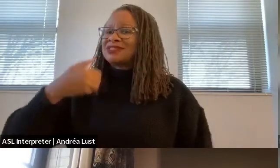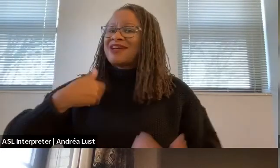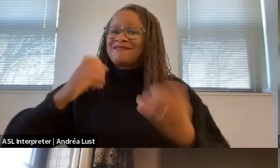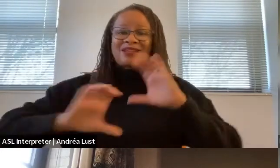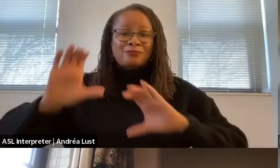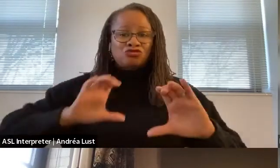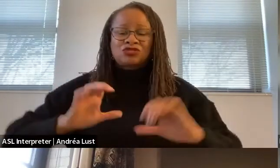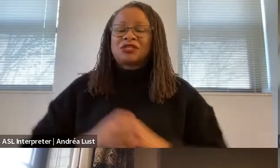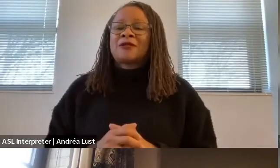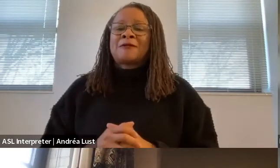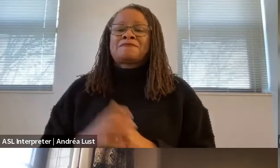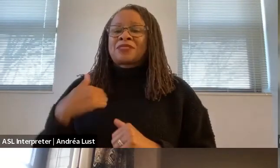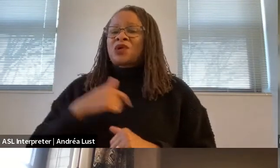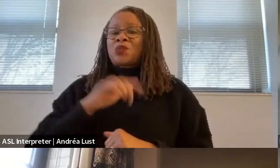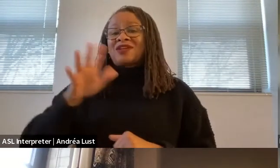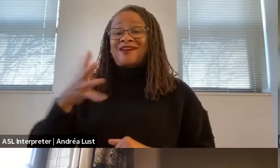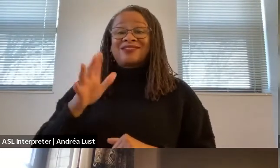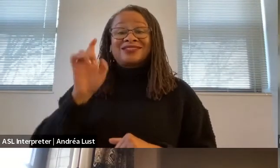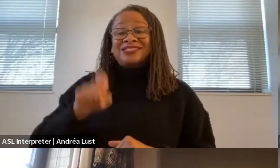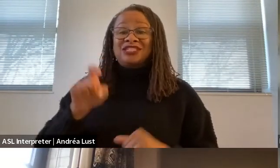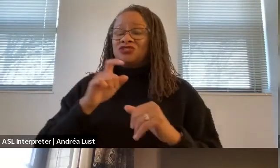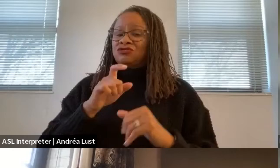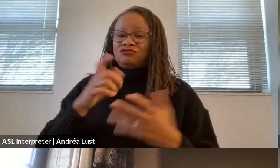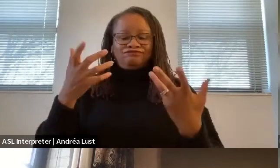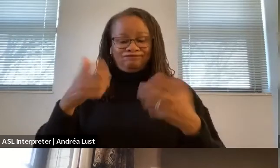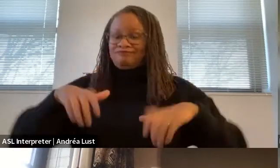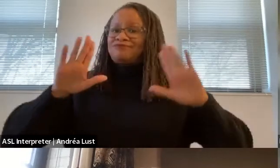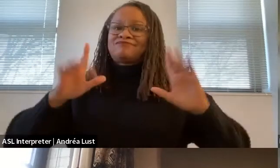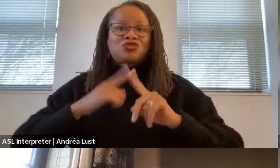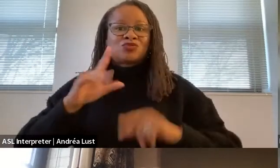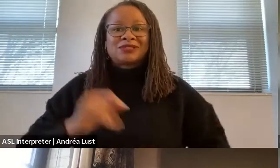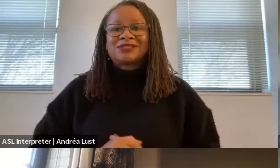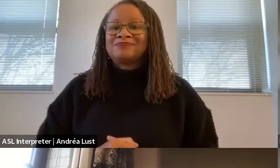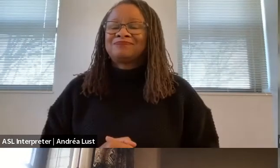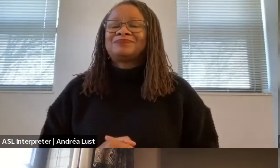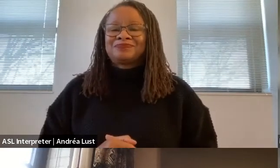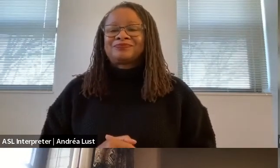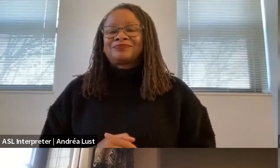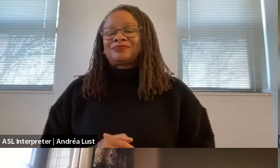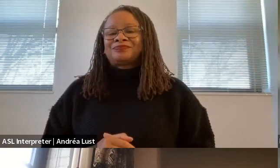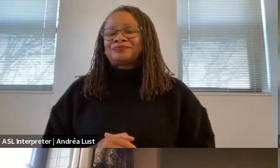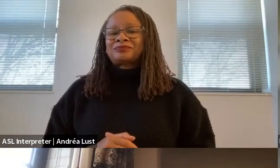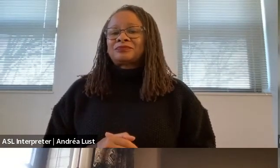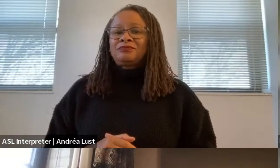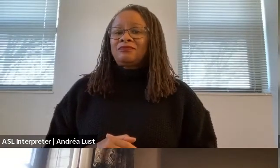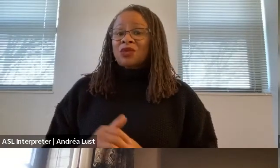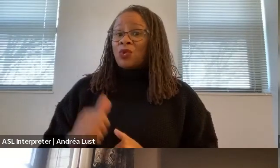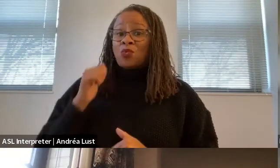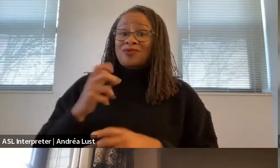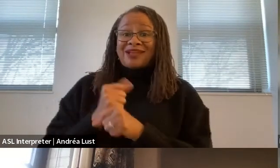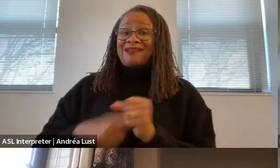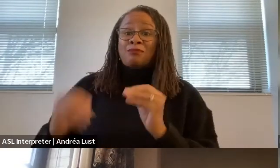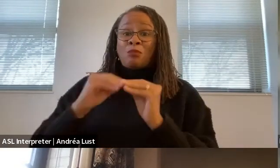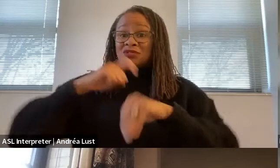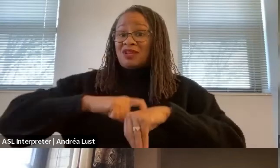and we kind of just had to commit to it, because we weren't going to get any more time. It